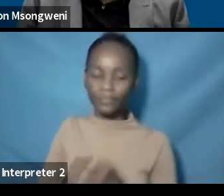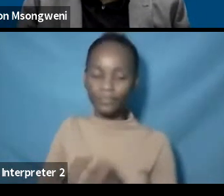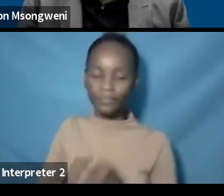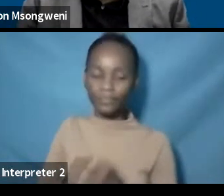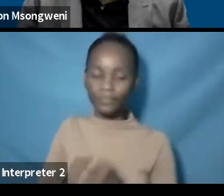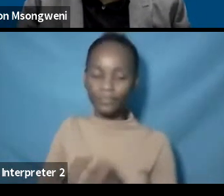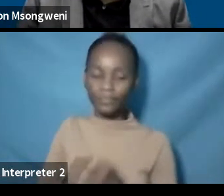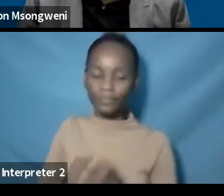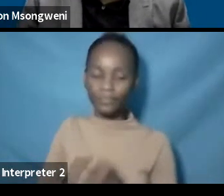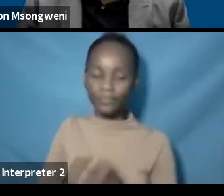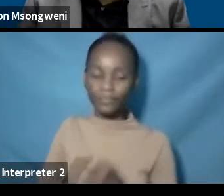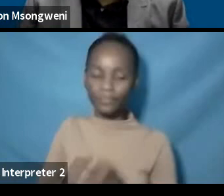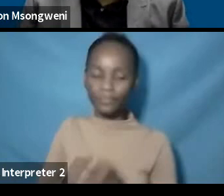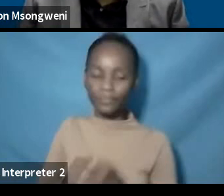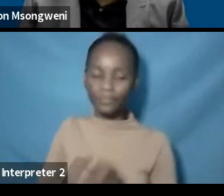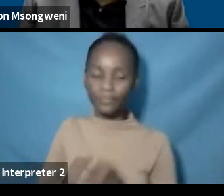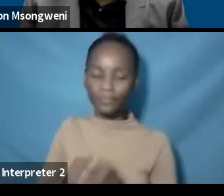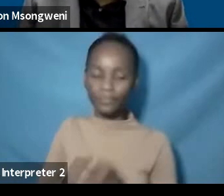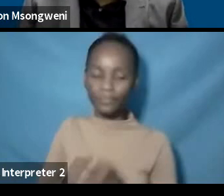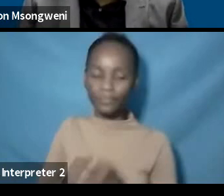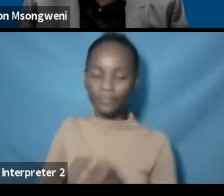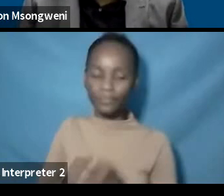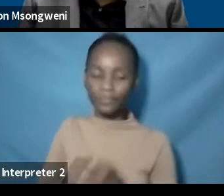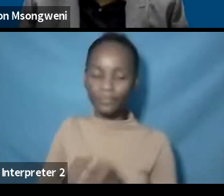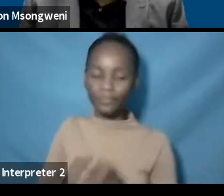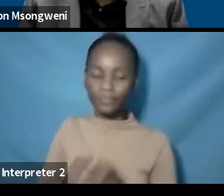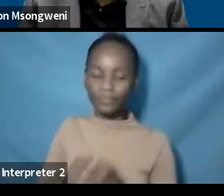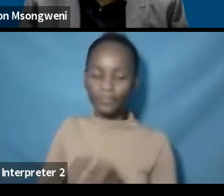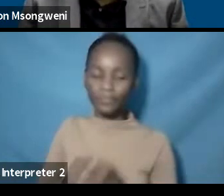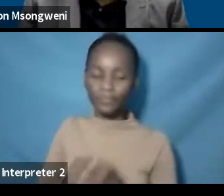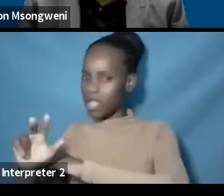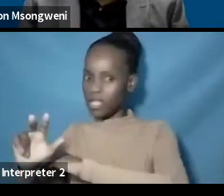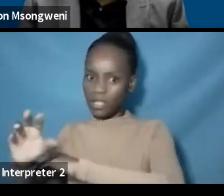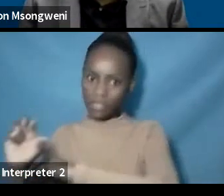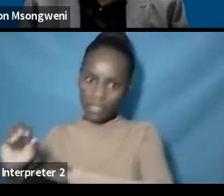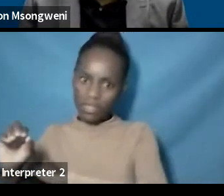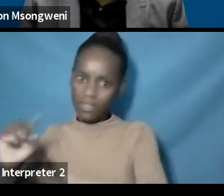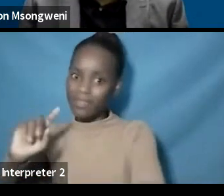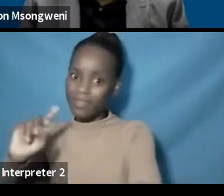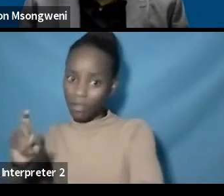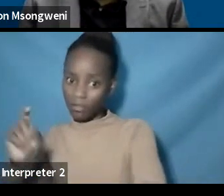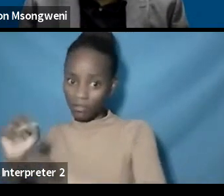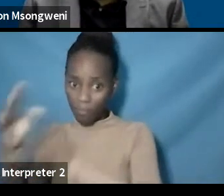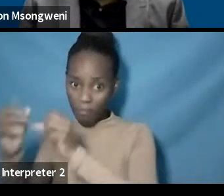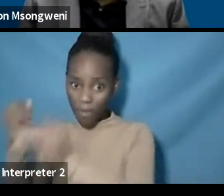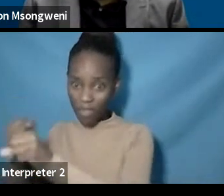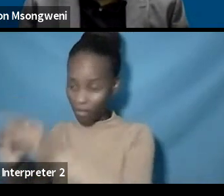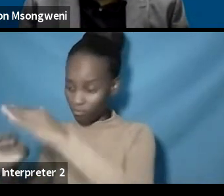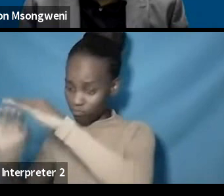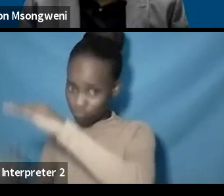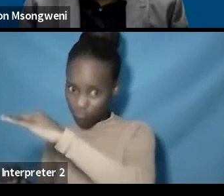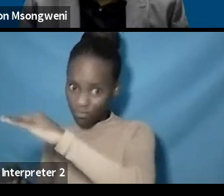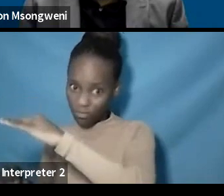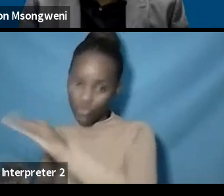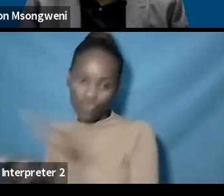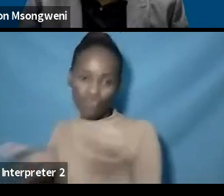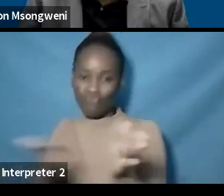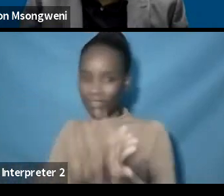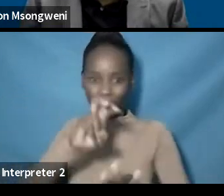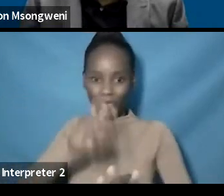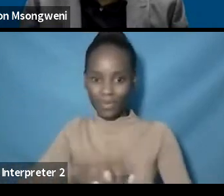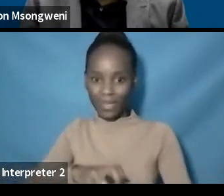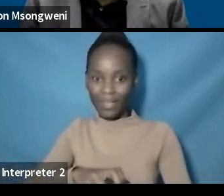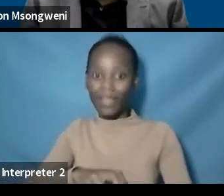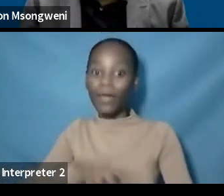per year. You don't need to register for that. So we only register those who, when you have got employees